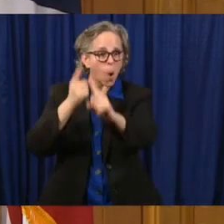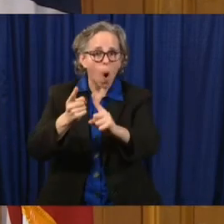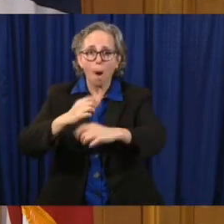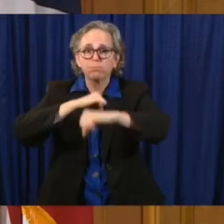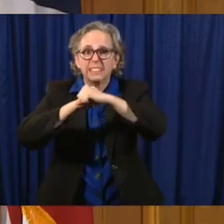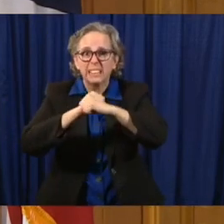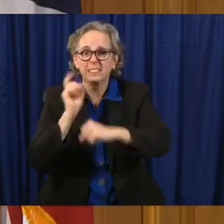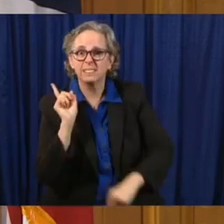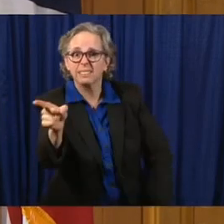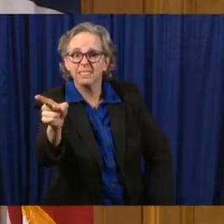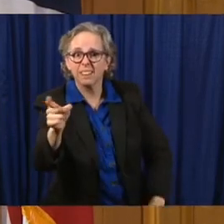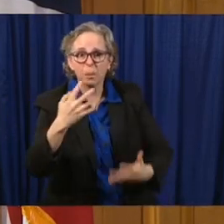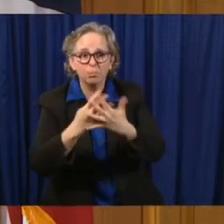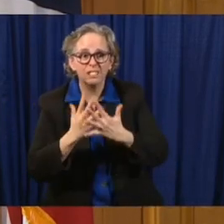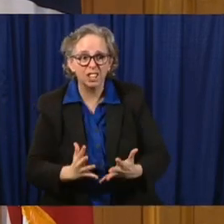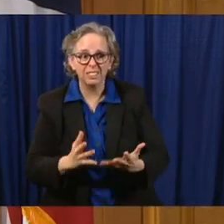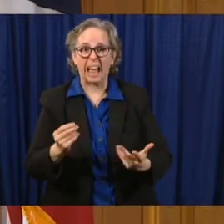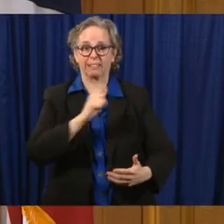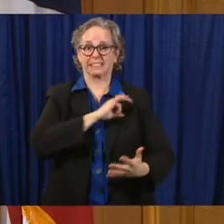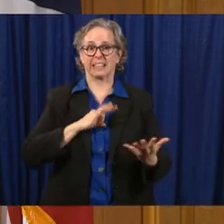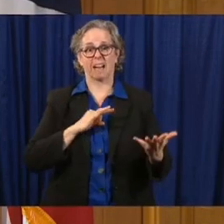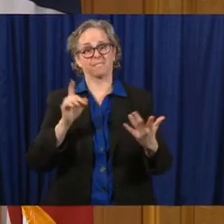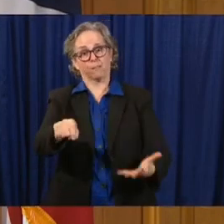staff. Thank you.